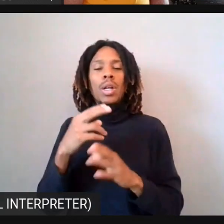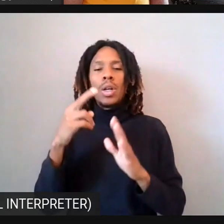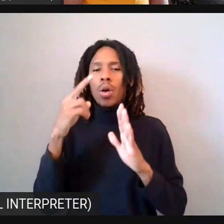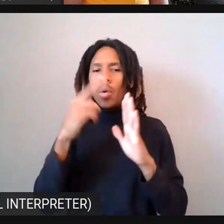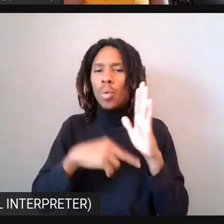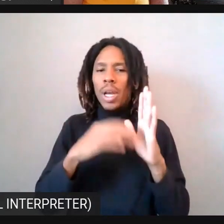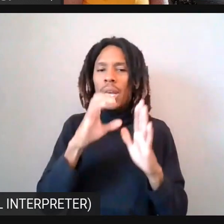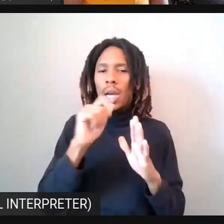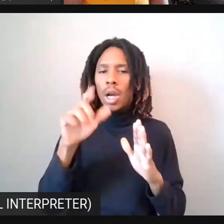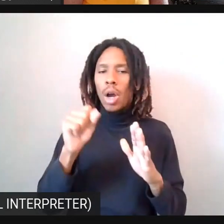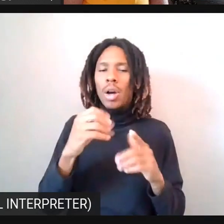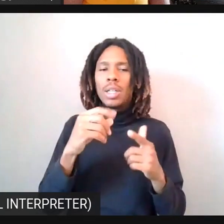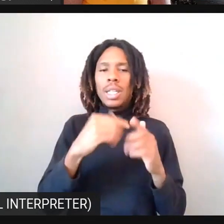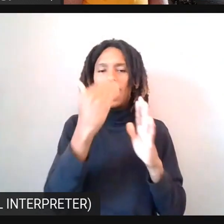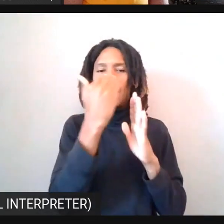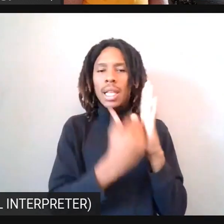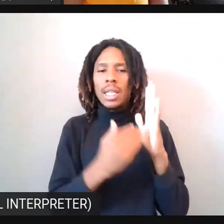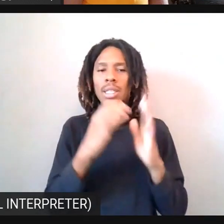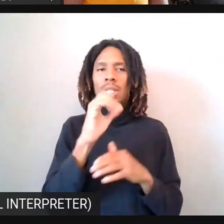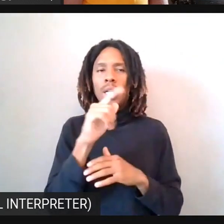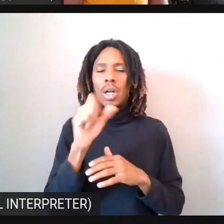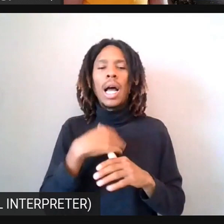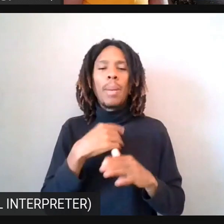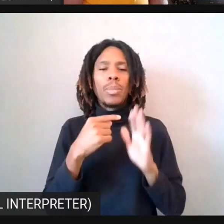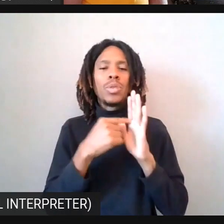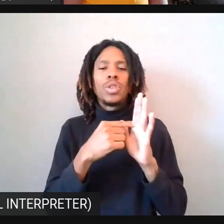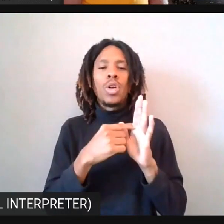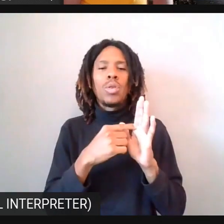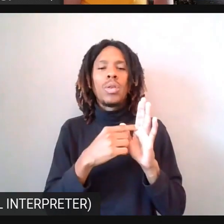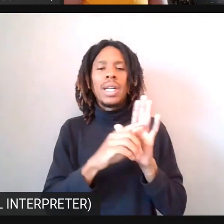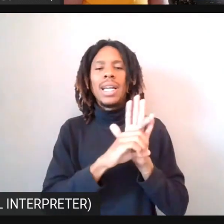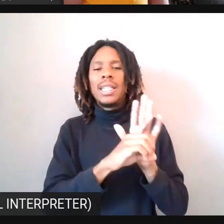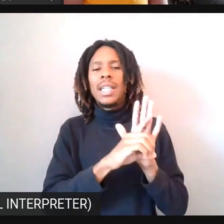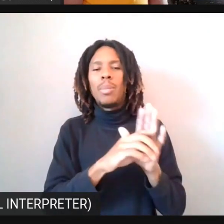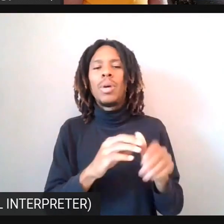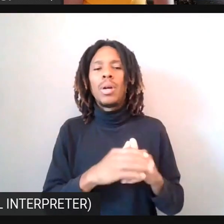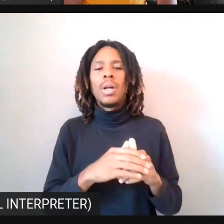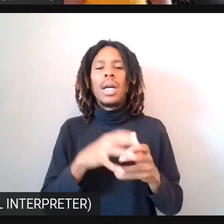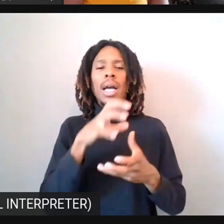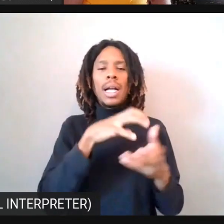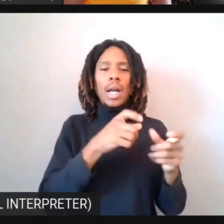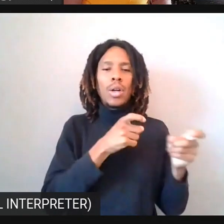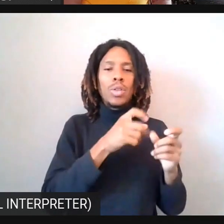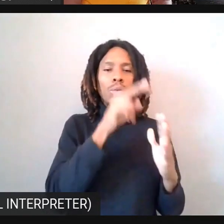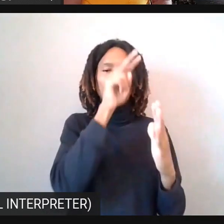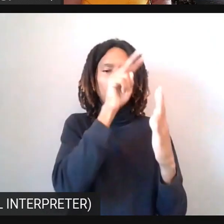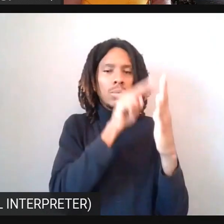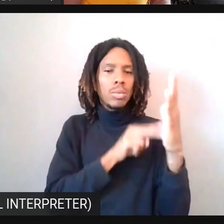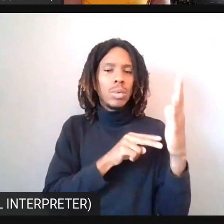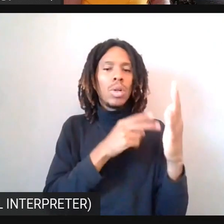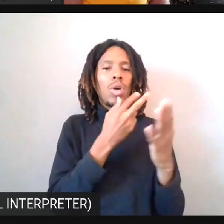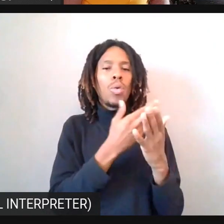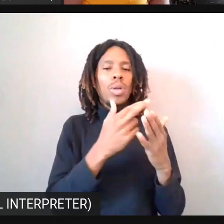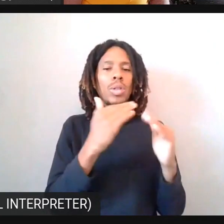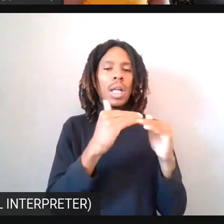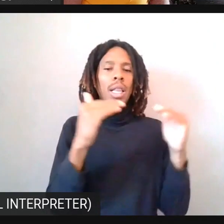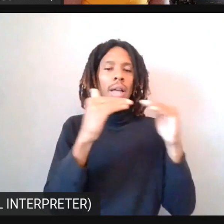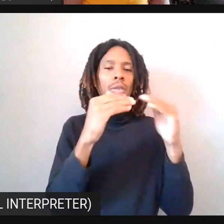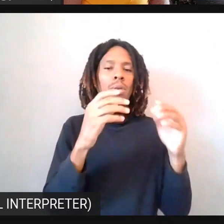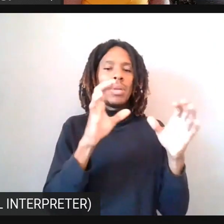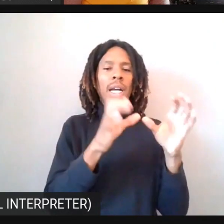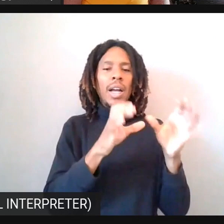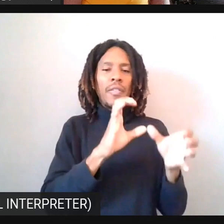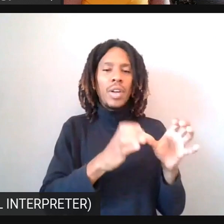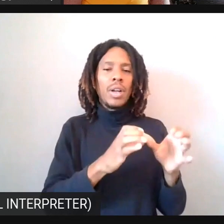list calls and I'm going to show that in the demo as well, of Cloud Control API to read resource level configurations